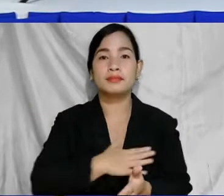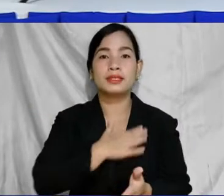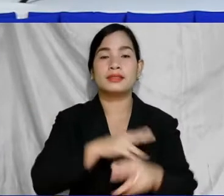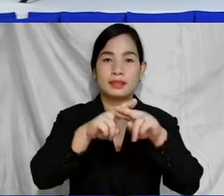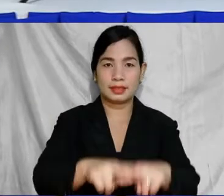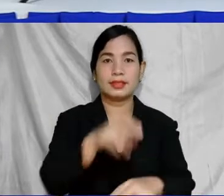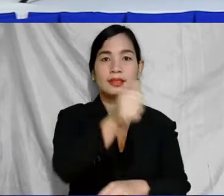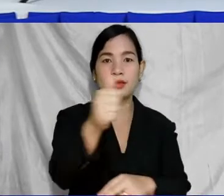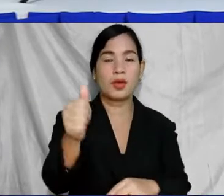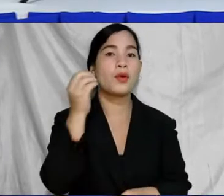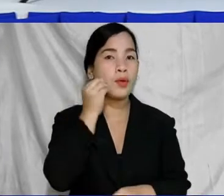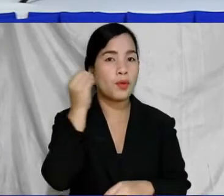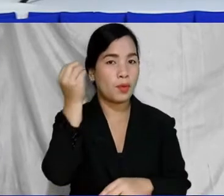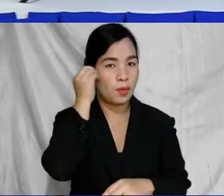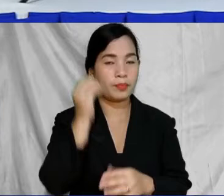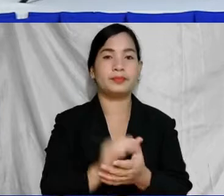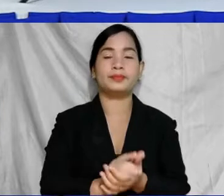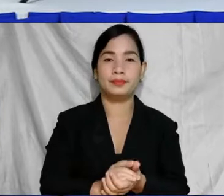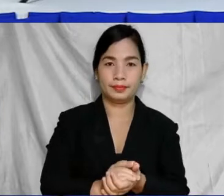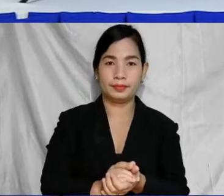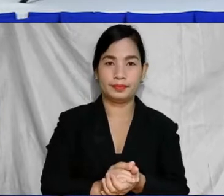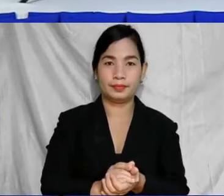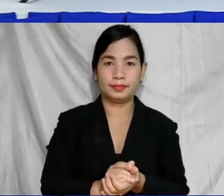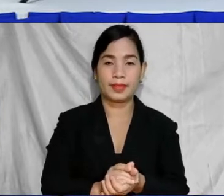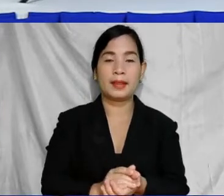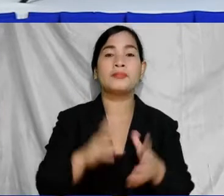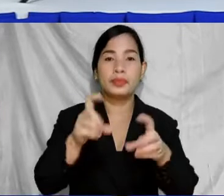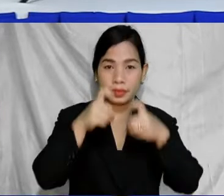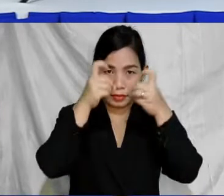pens, and be comfortably seated in your respective homes.